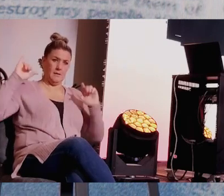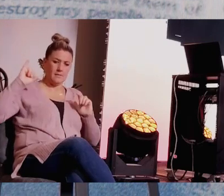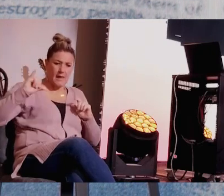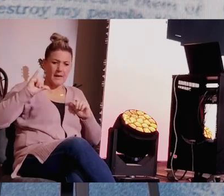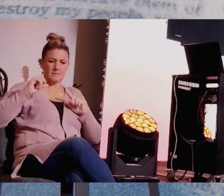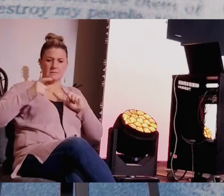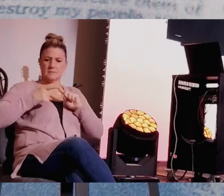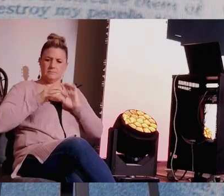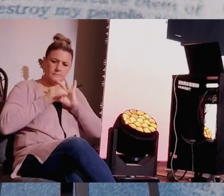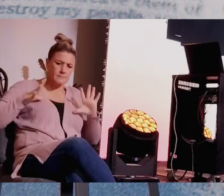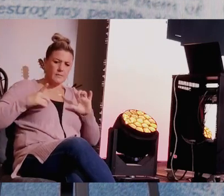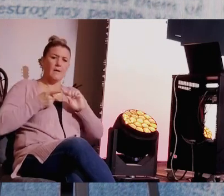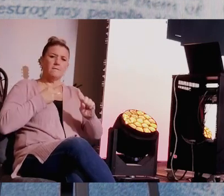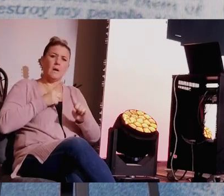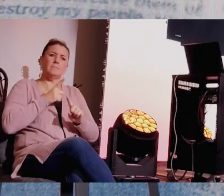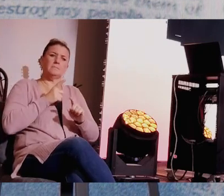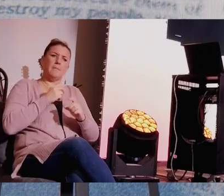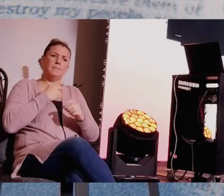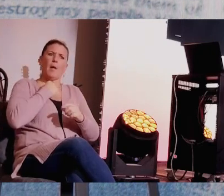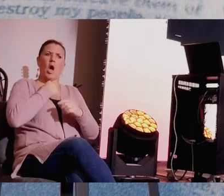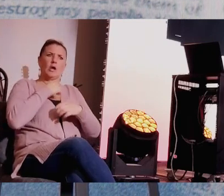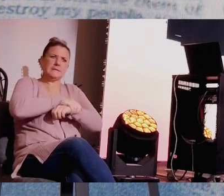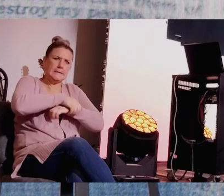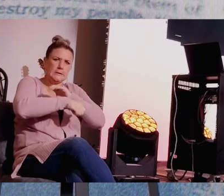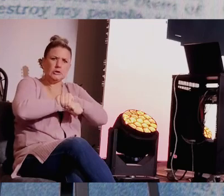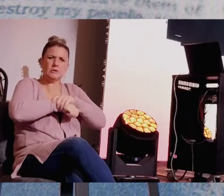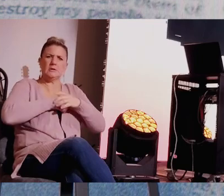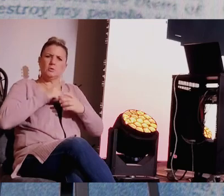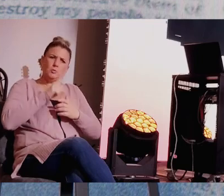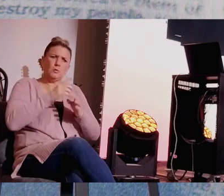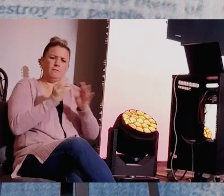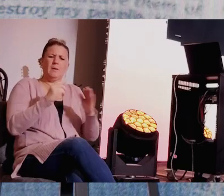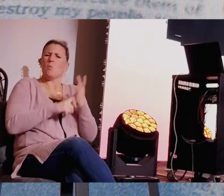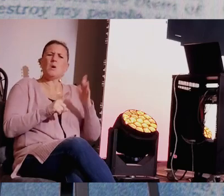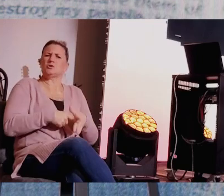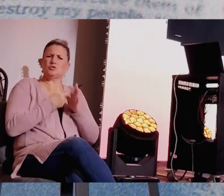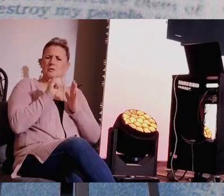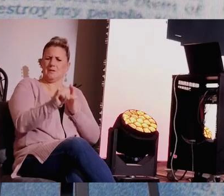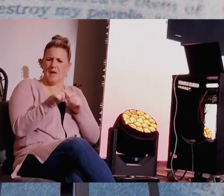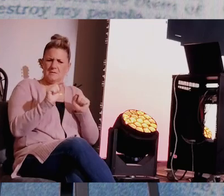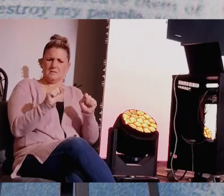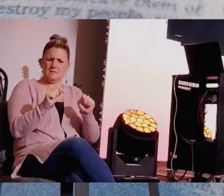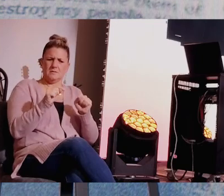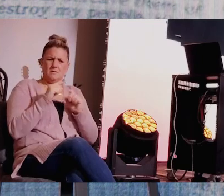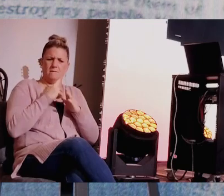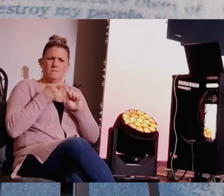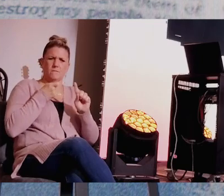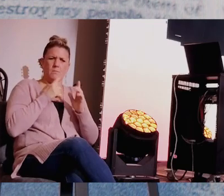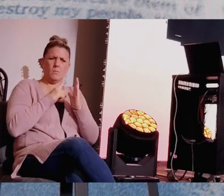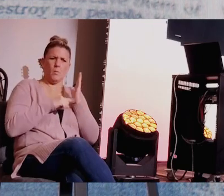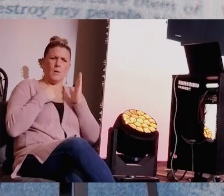Emancipation from bondage. True freedom. Amen. Hallelujah. What starts that path in this, what we're reading here?